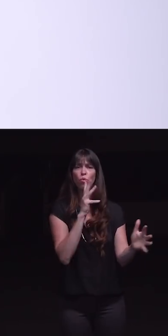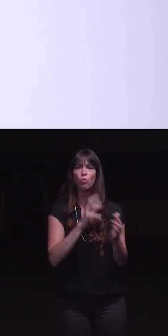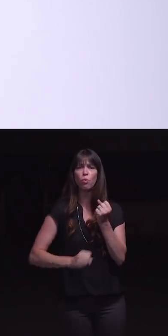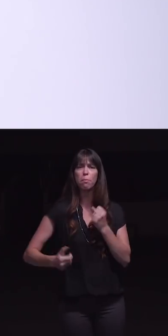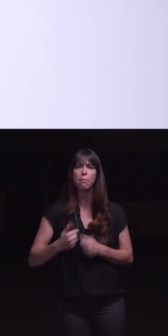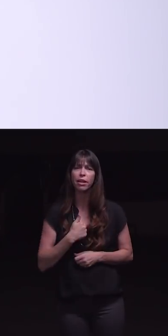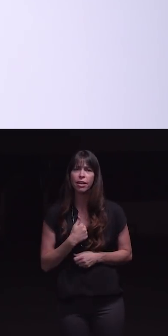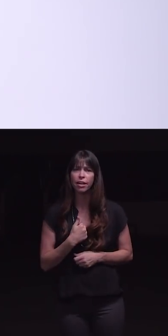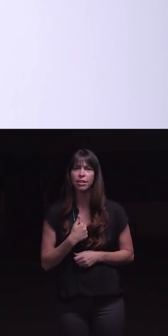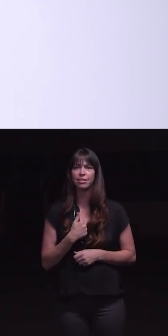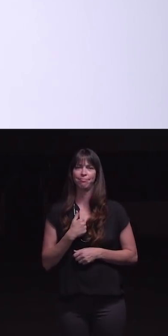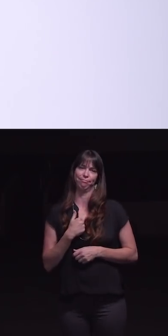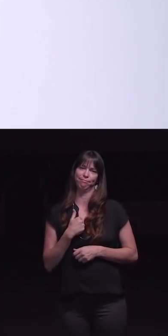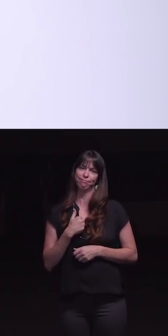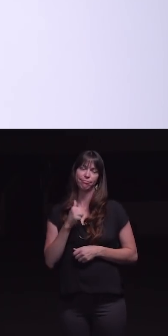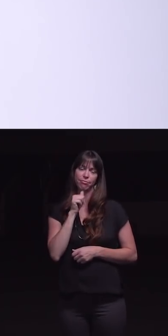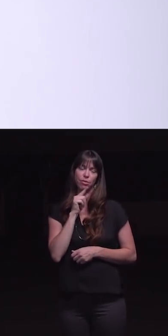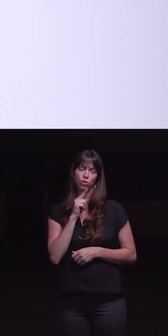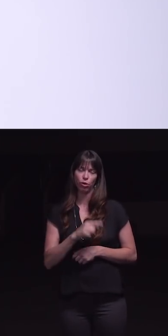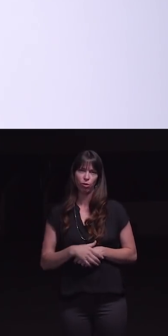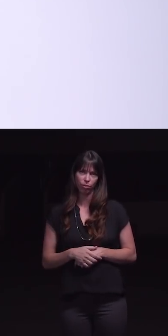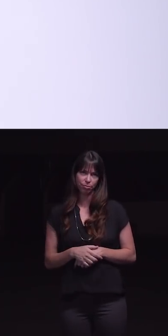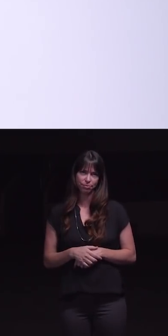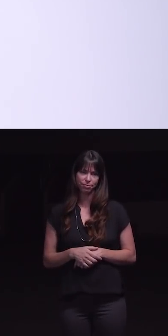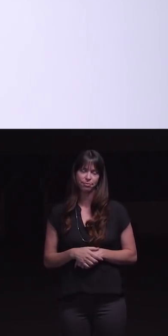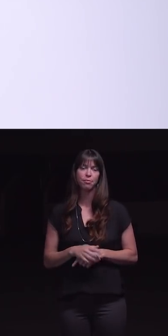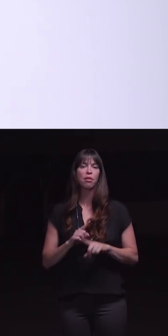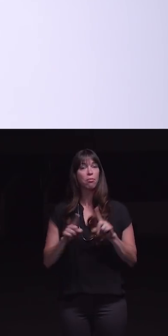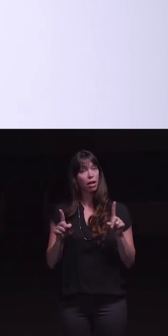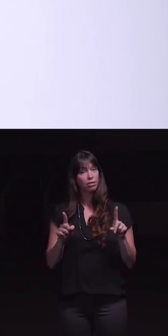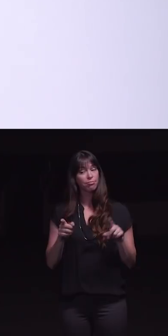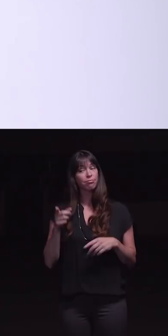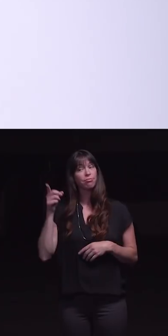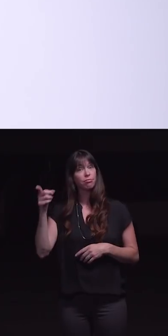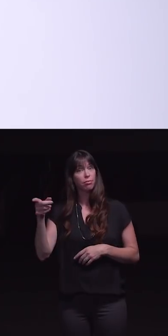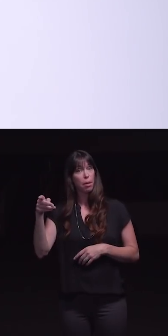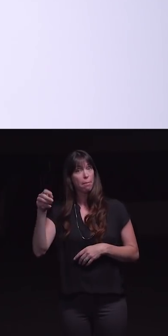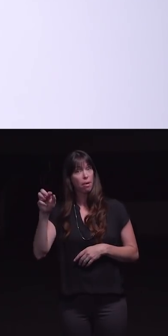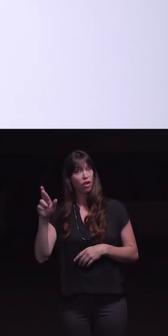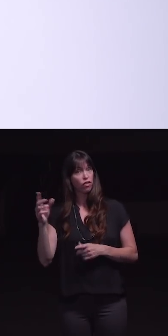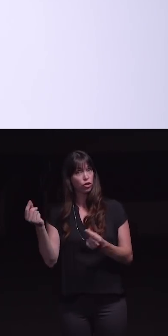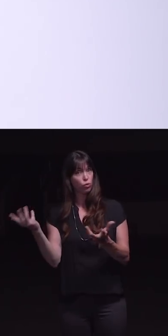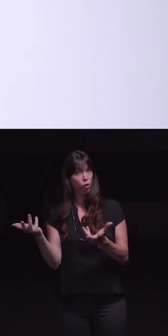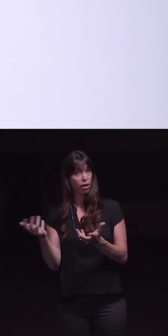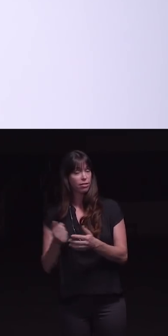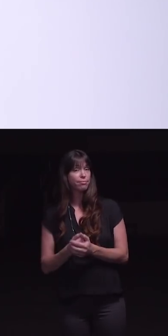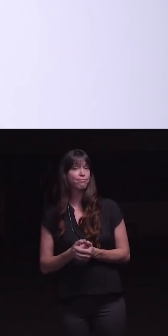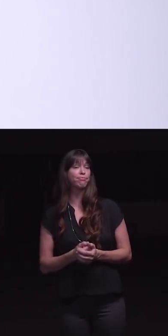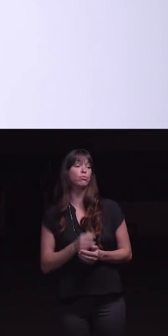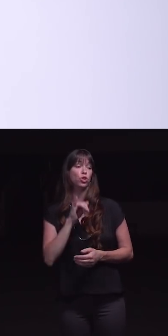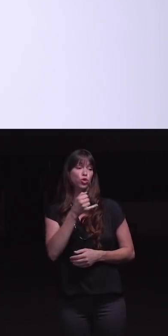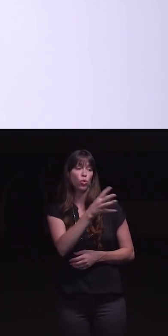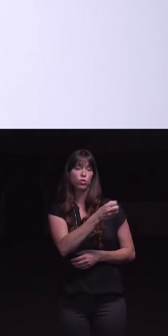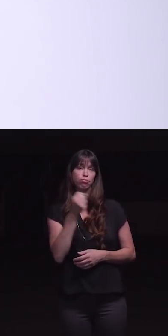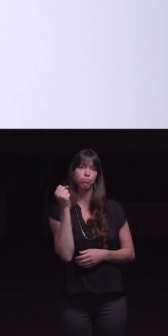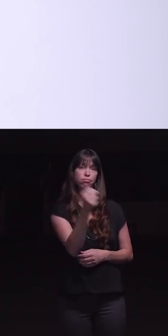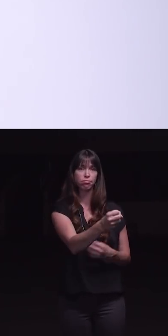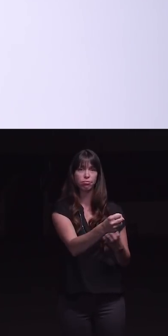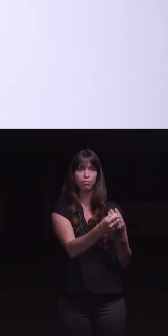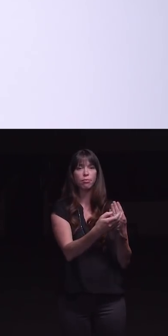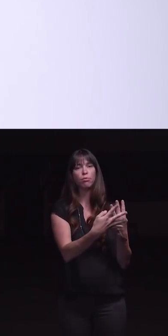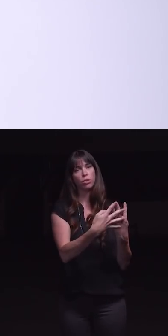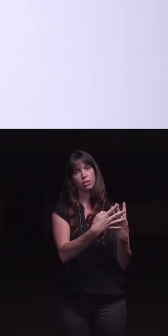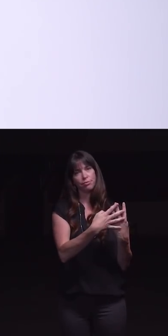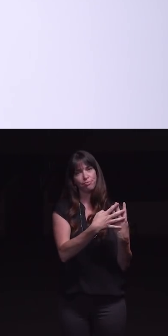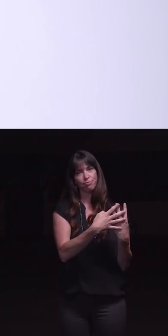me. Totally not true. But what's Potiphar gonna do? He takes Joseph and throws him into